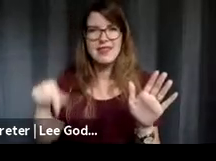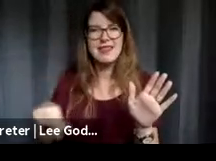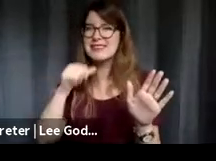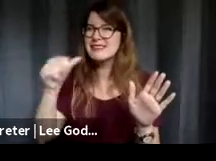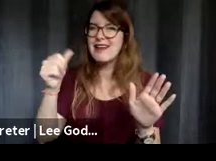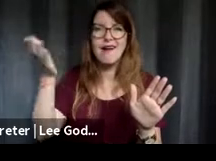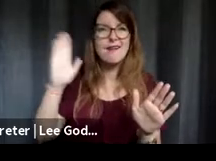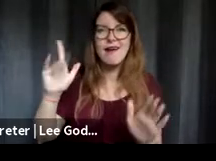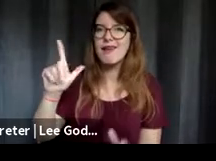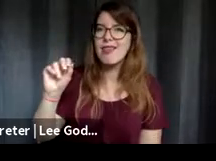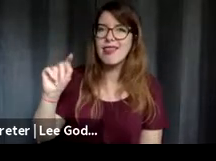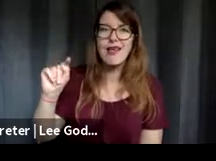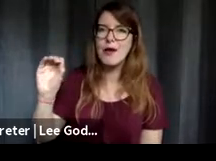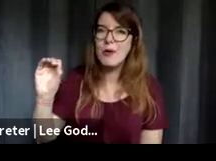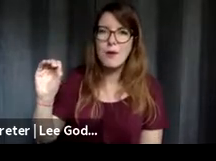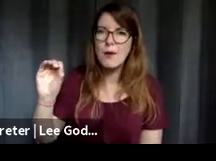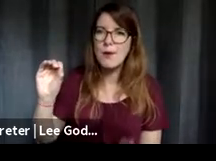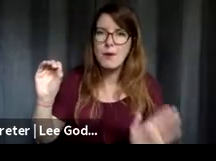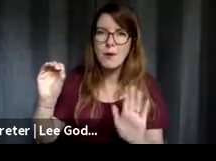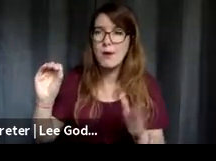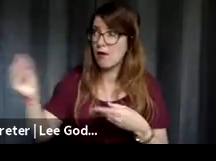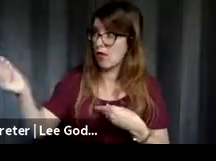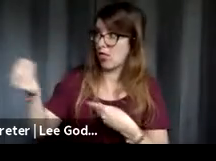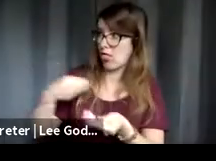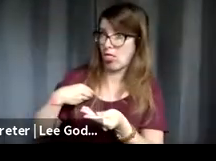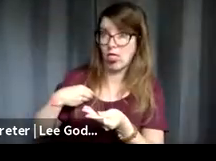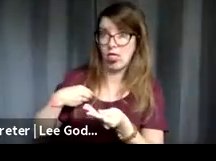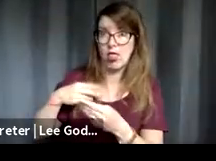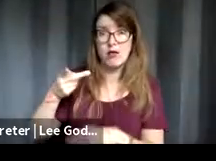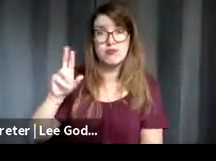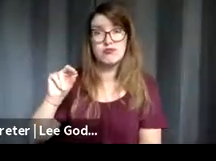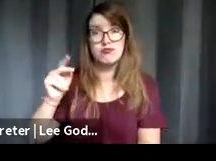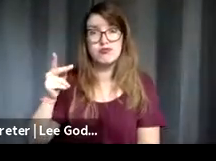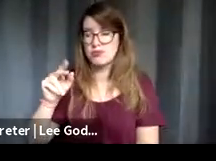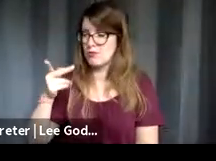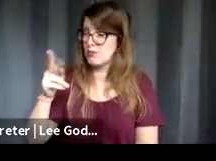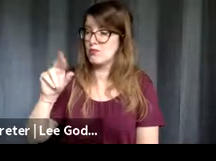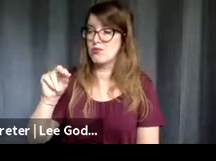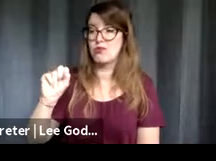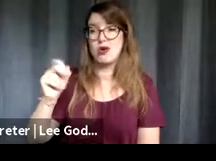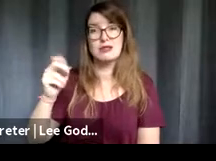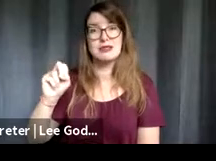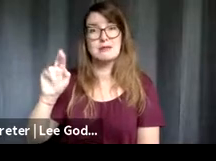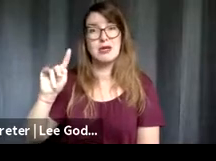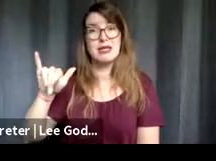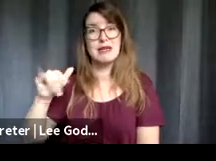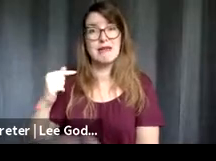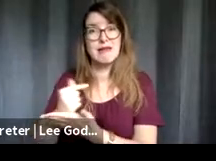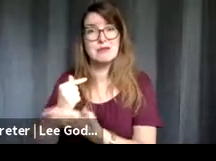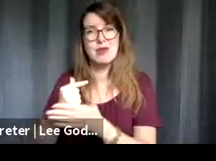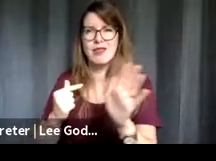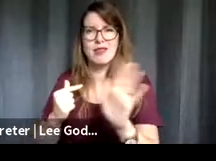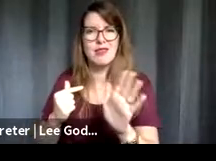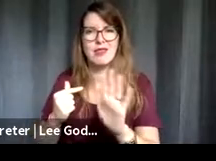lotto, okay? This is not give to give. This is not prosperity gospel. This is give to love and be